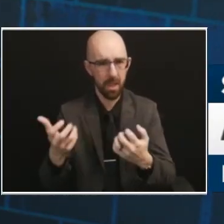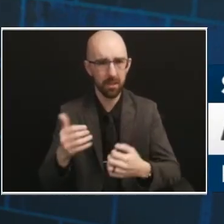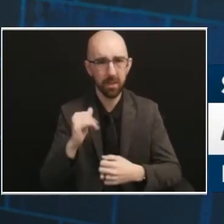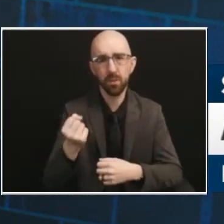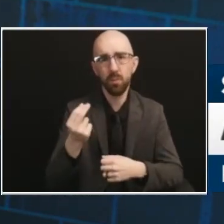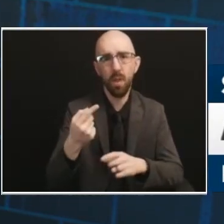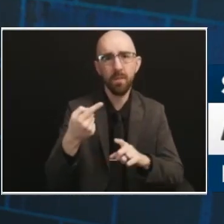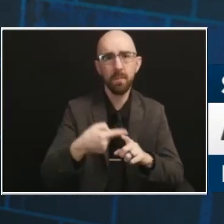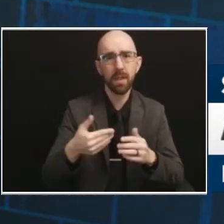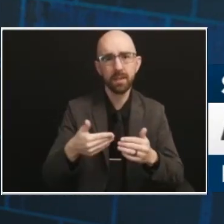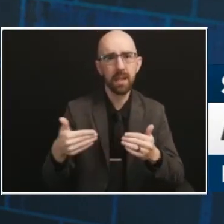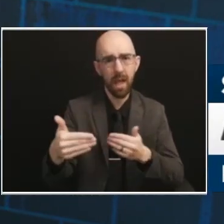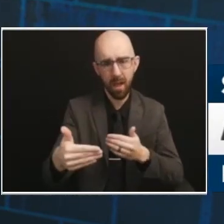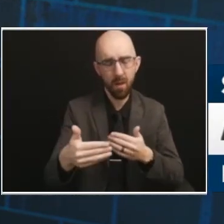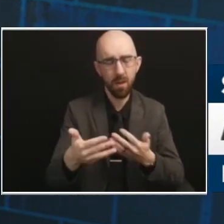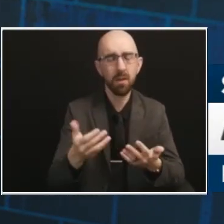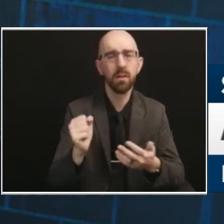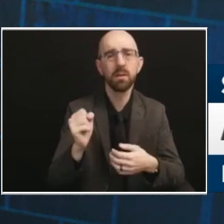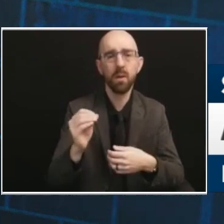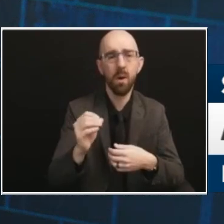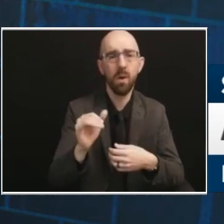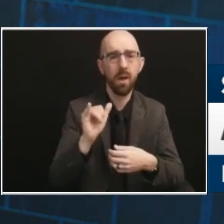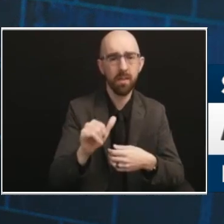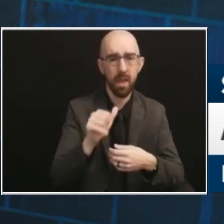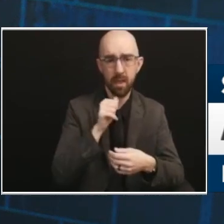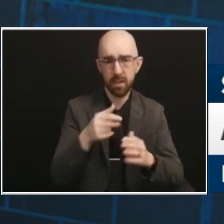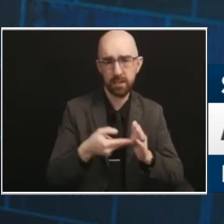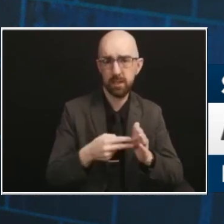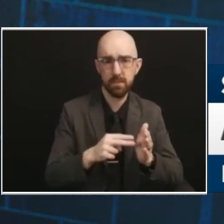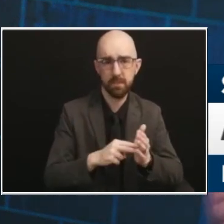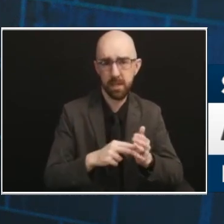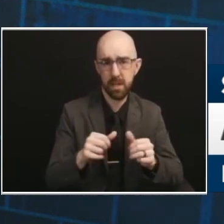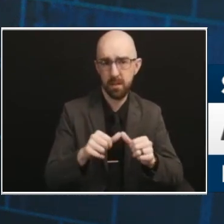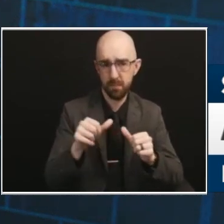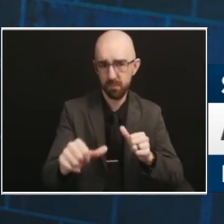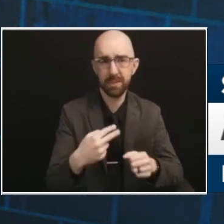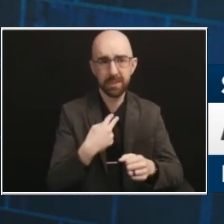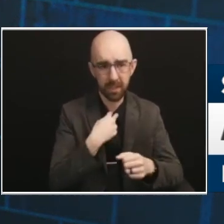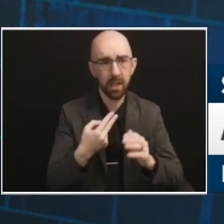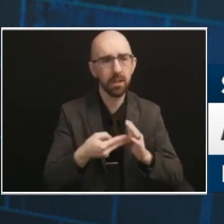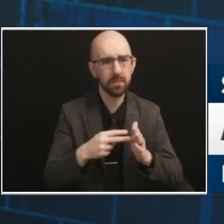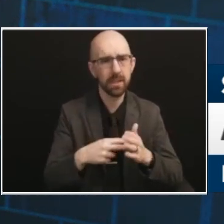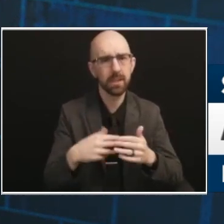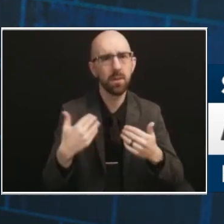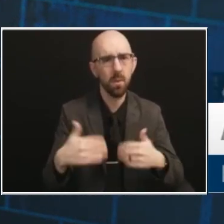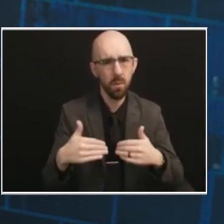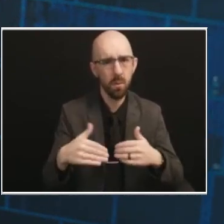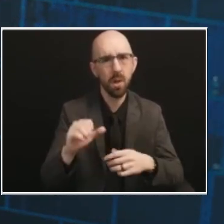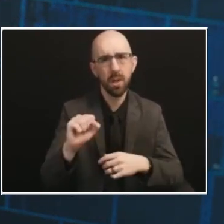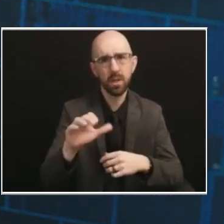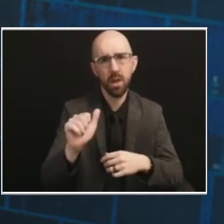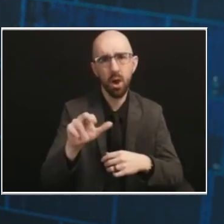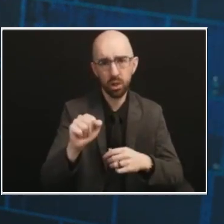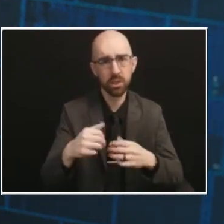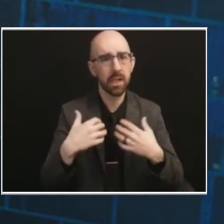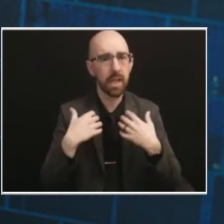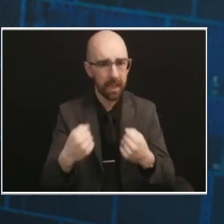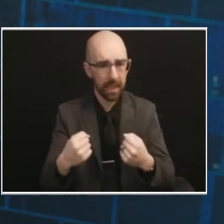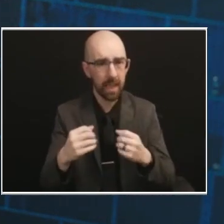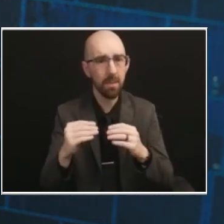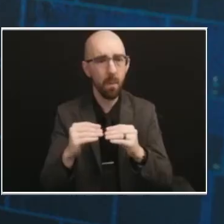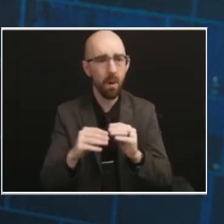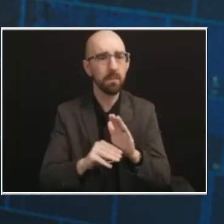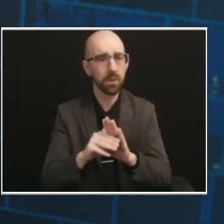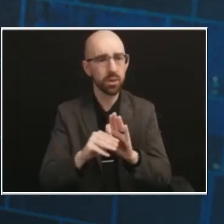so. So that doesn't mean that you're permanently stuck. It just means like while the scars are healing and getting more mature, we really want to